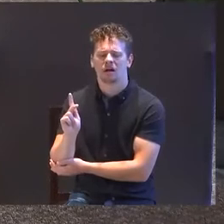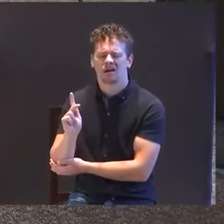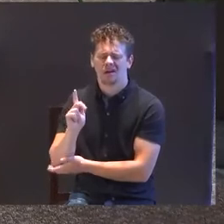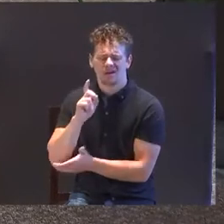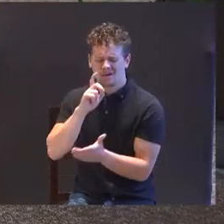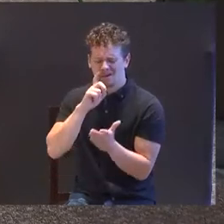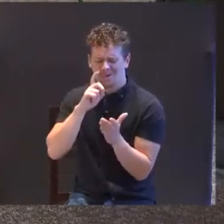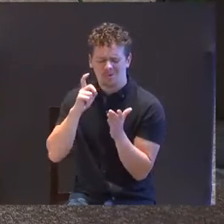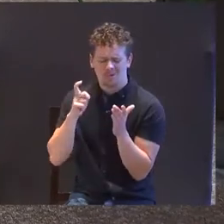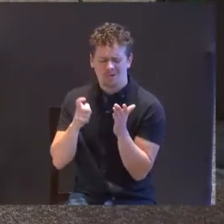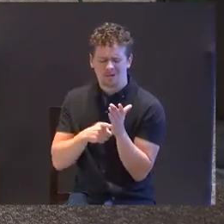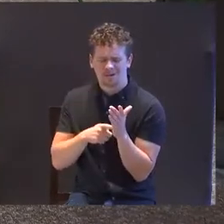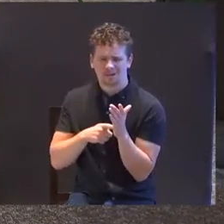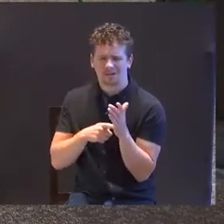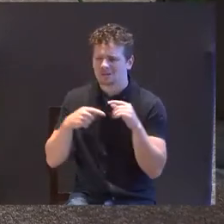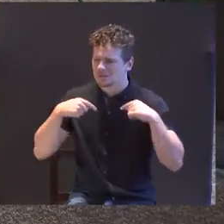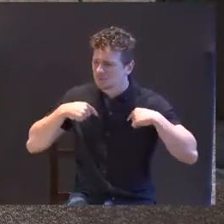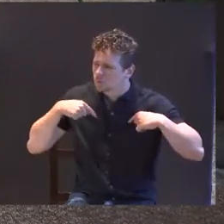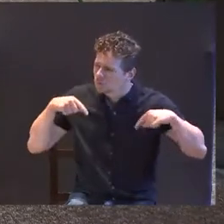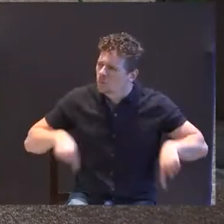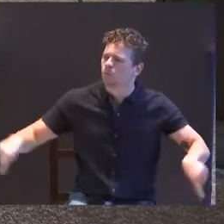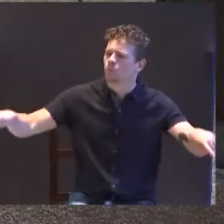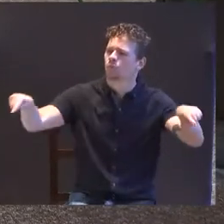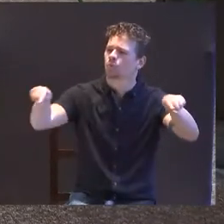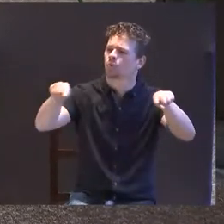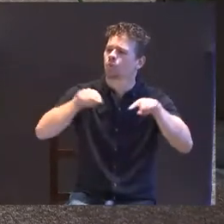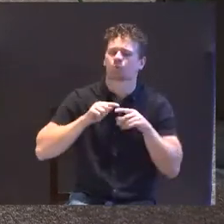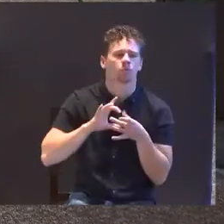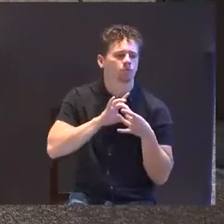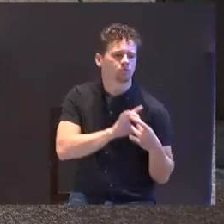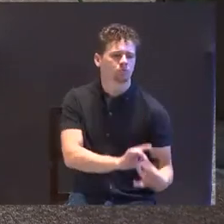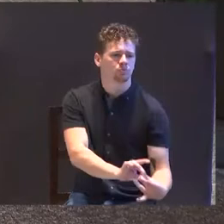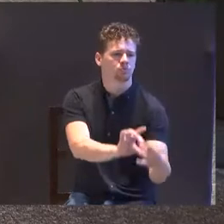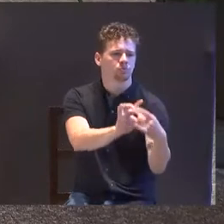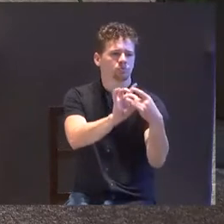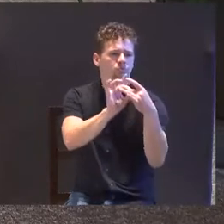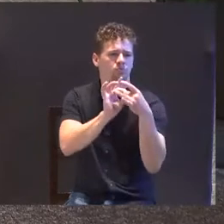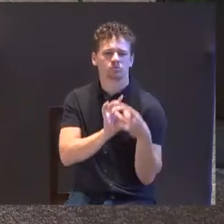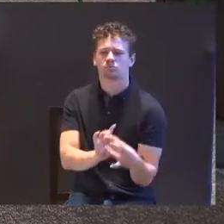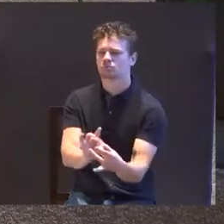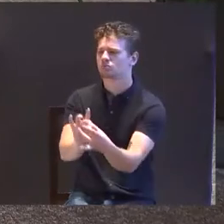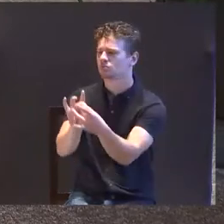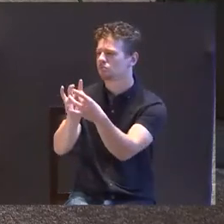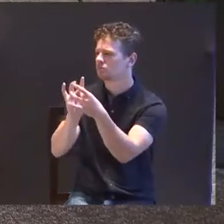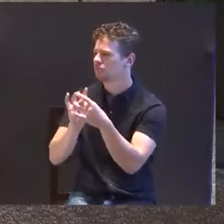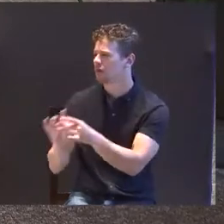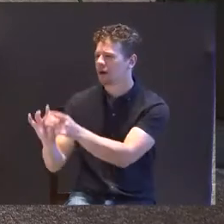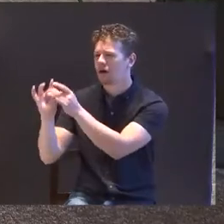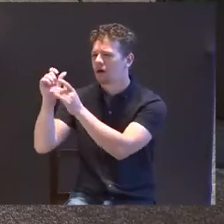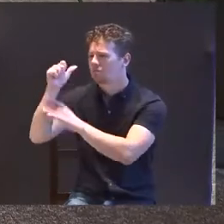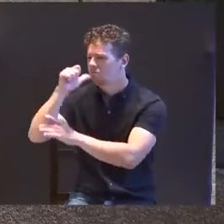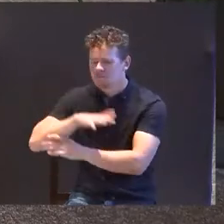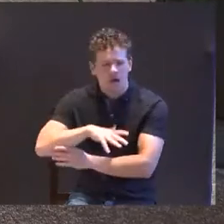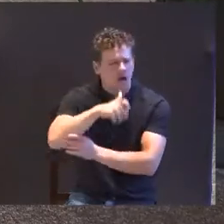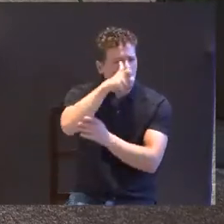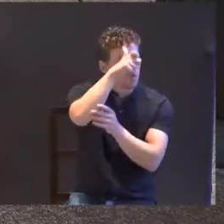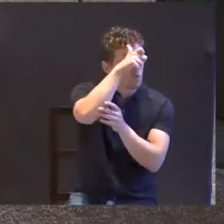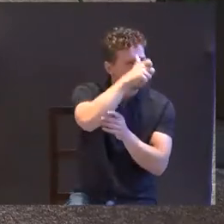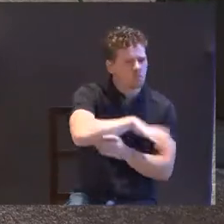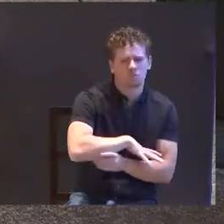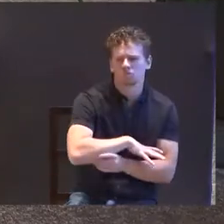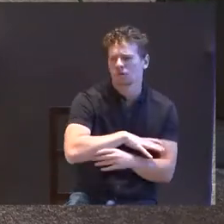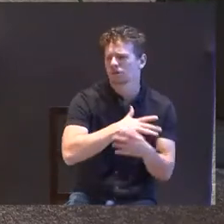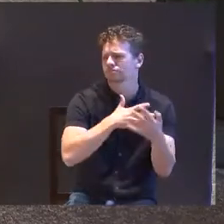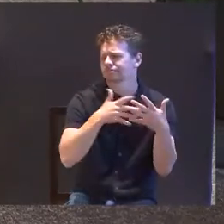Recognize that there are ties between us, all men and women living